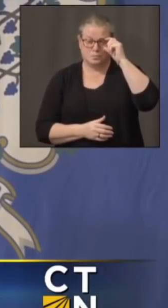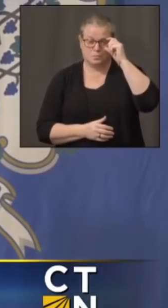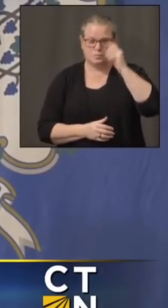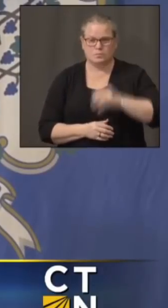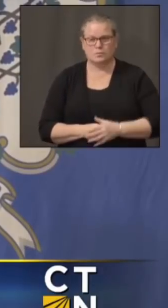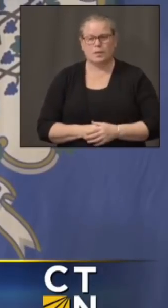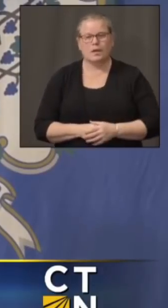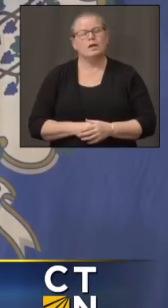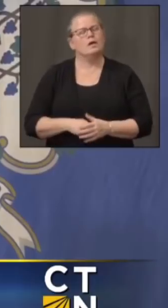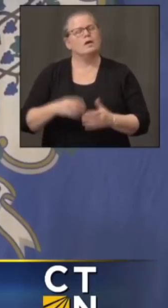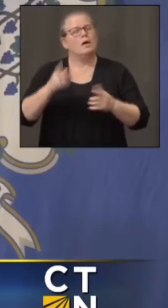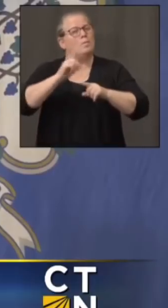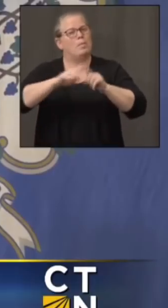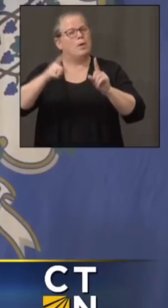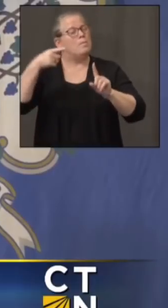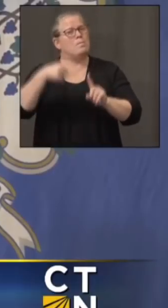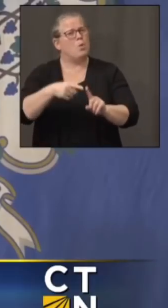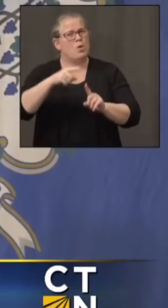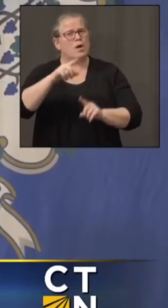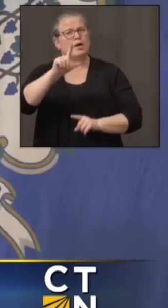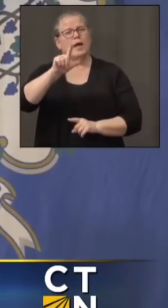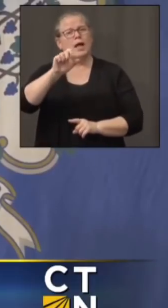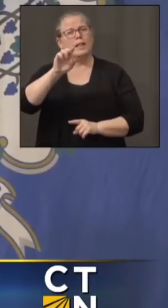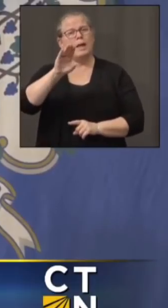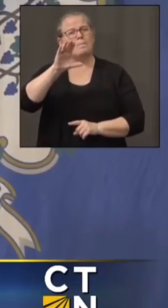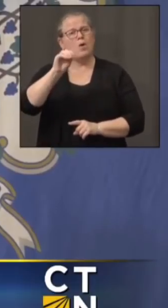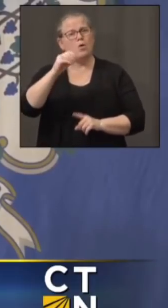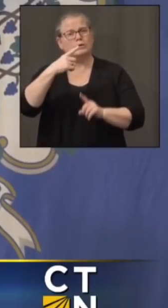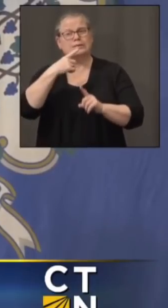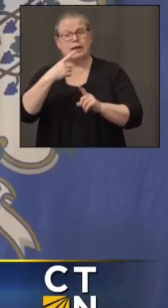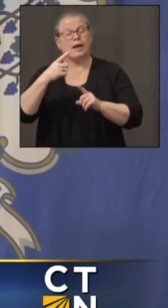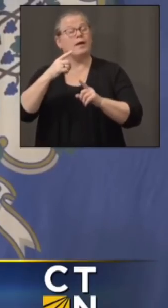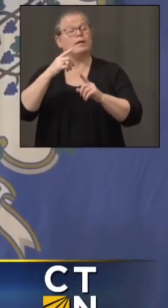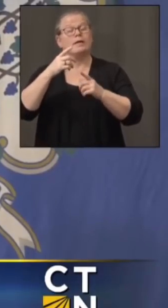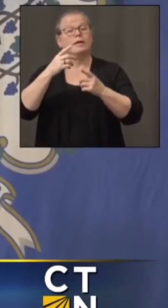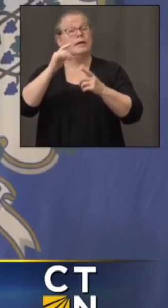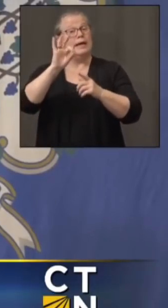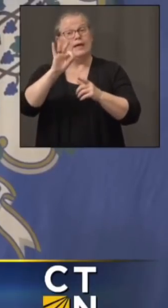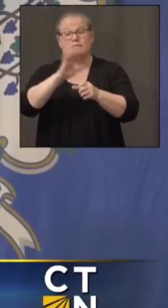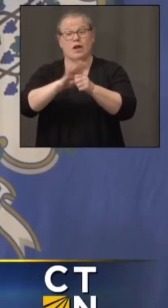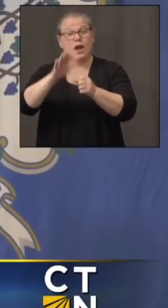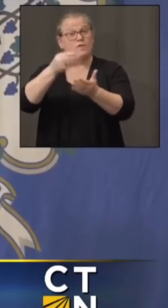that taxpayers are going to be footing the bill if this thing doesn't make enough money?